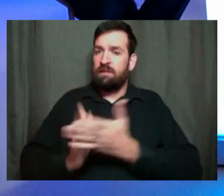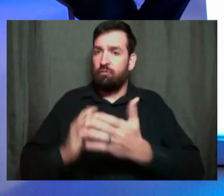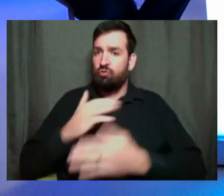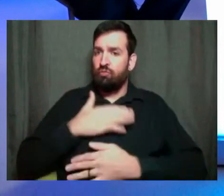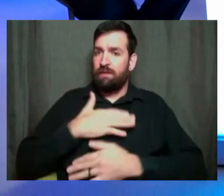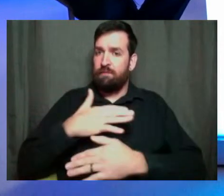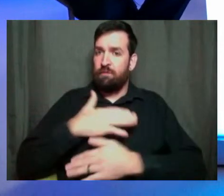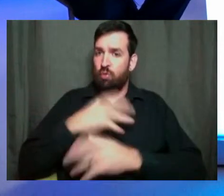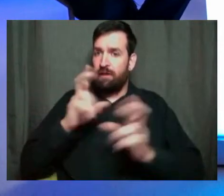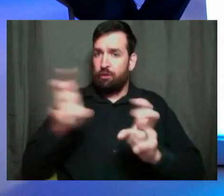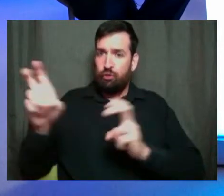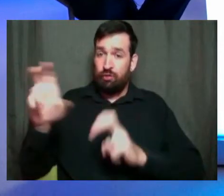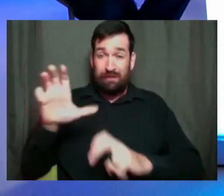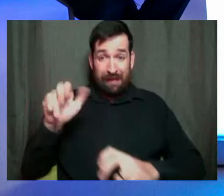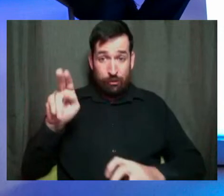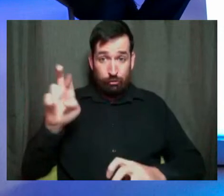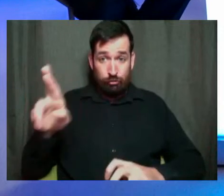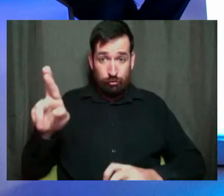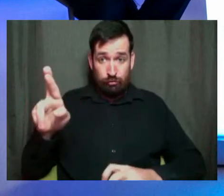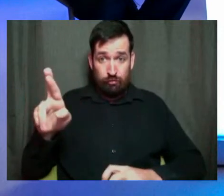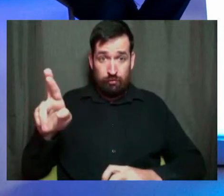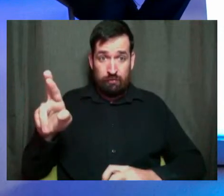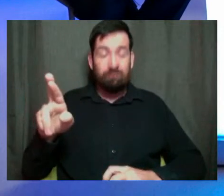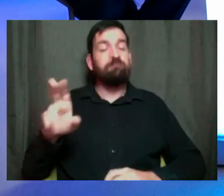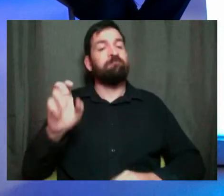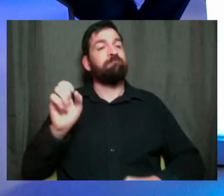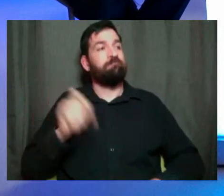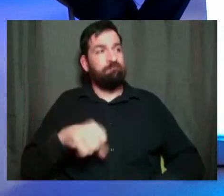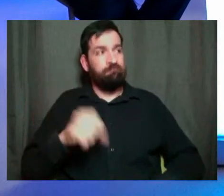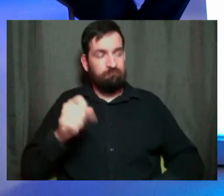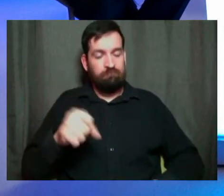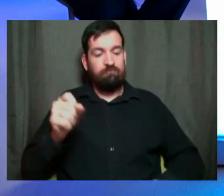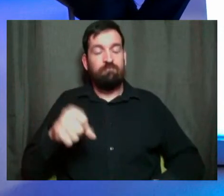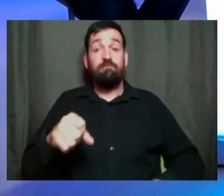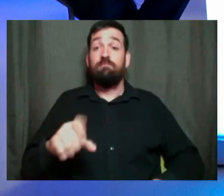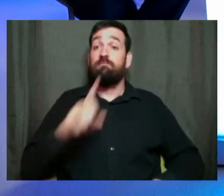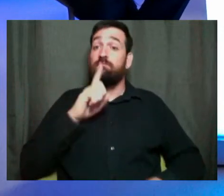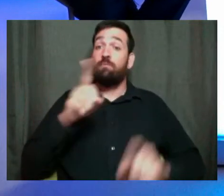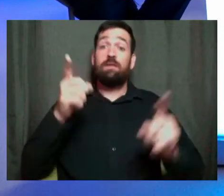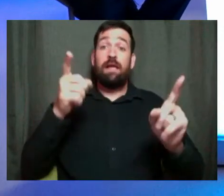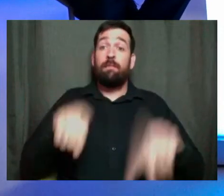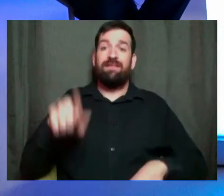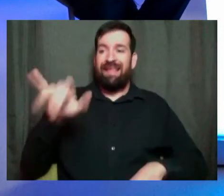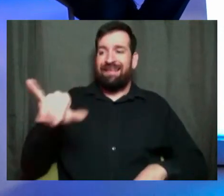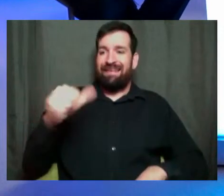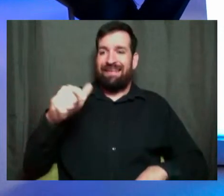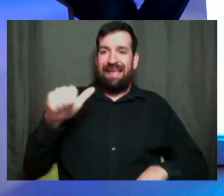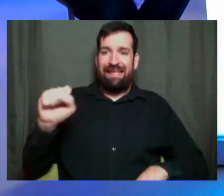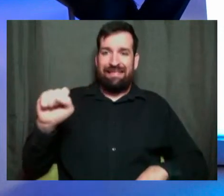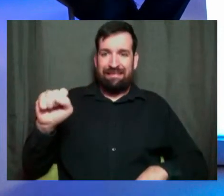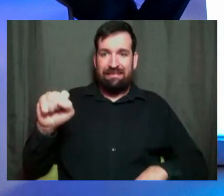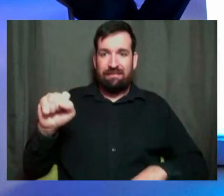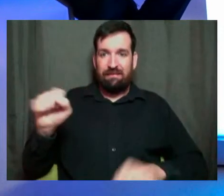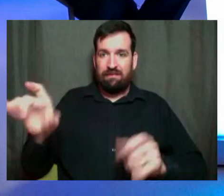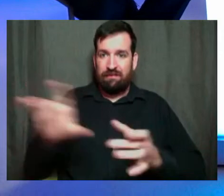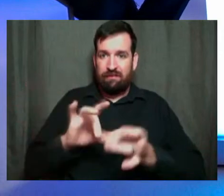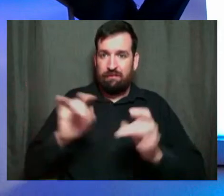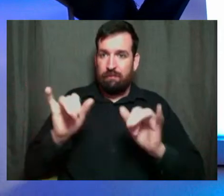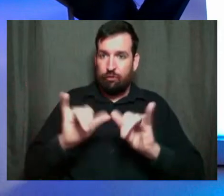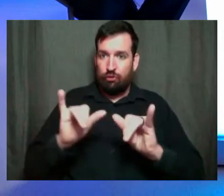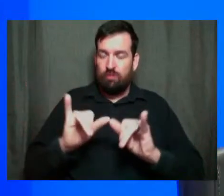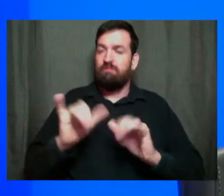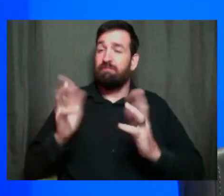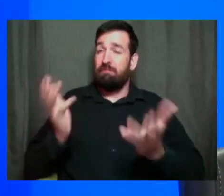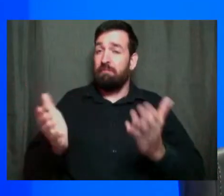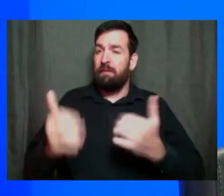There's some early reports about that. Early stuff that says yes. Yeah, hopefully What really has happened is this gas they measured, they think that may have some harmful effects,